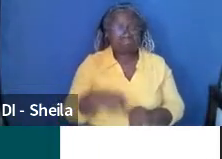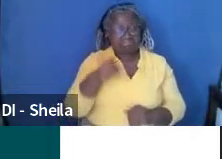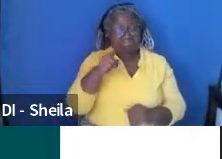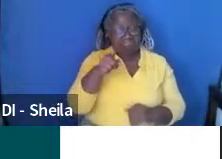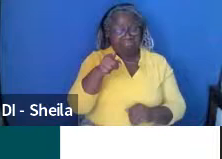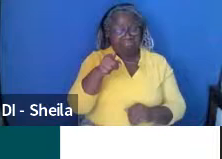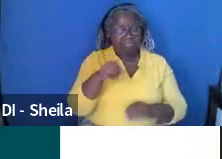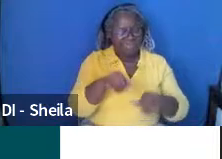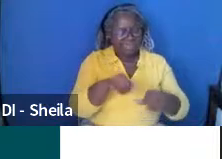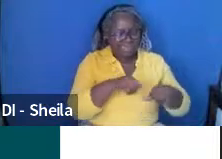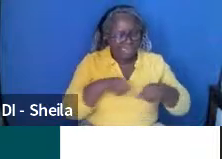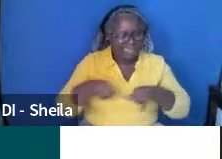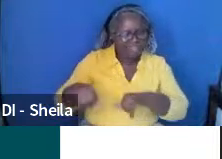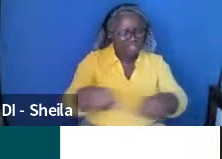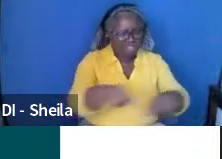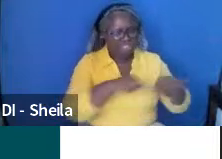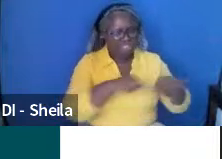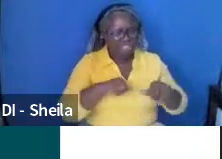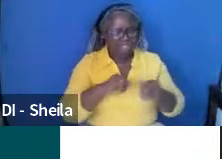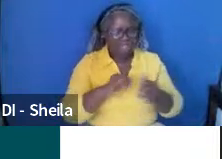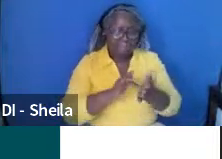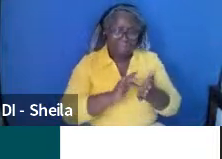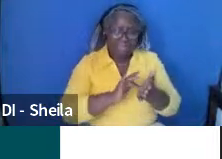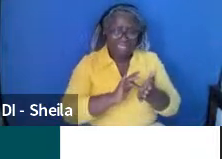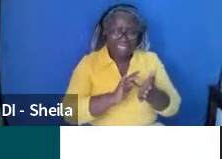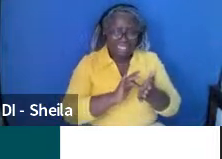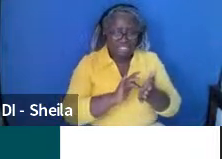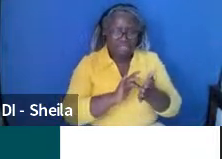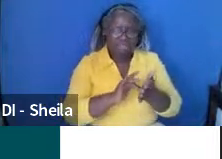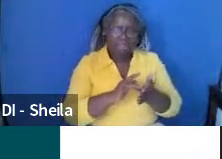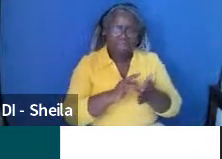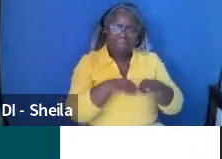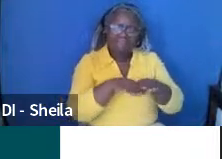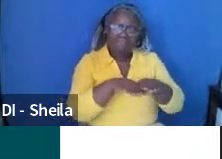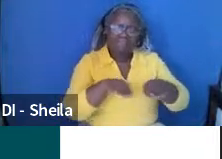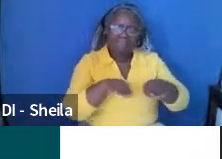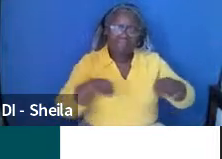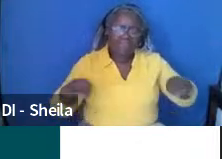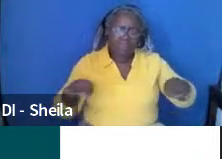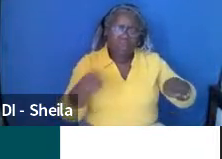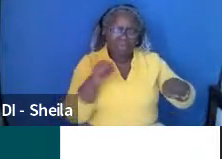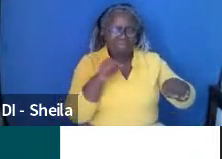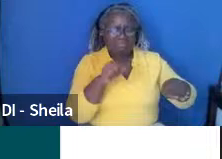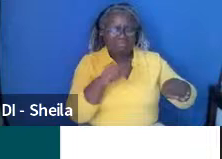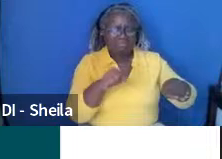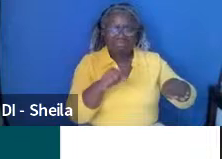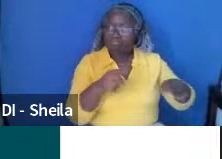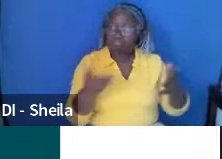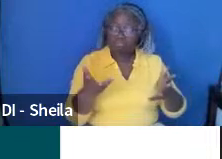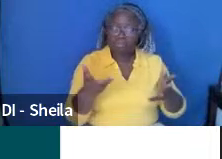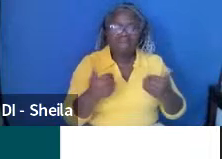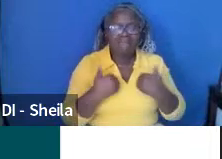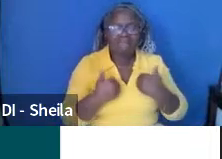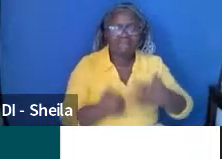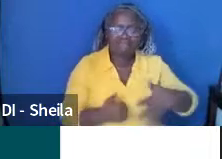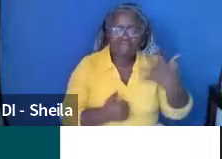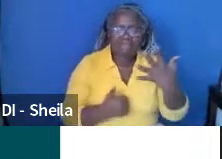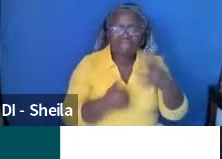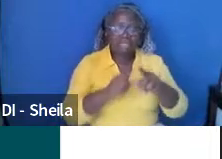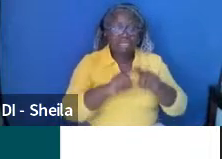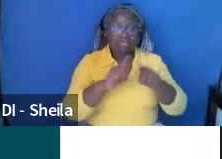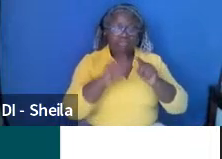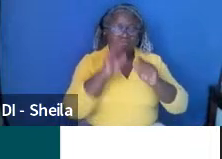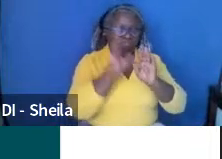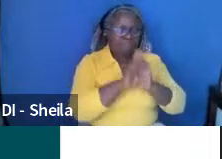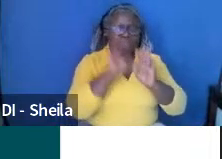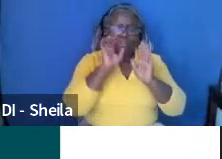at making our facilities more accessible. So I've got 5 different floor plans to share with you. The first one is